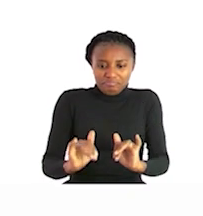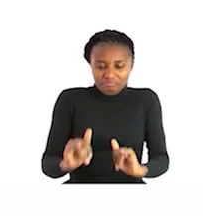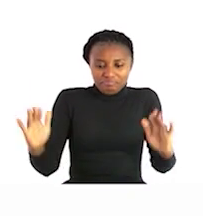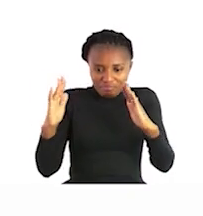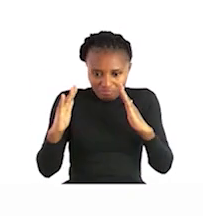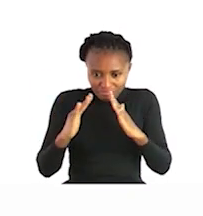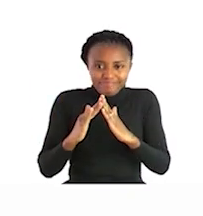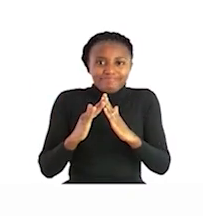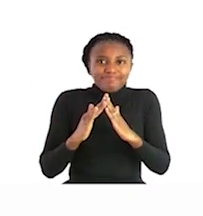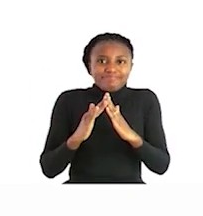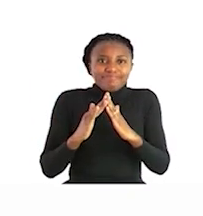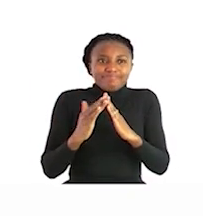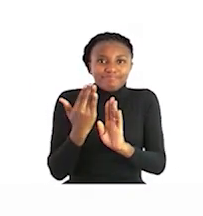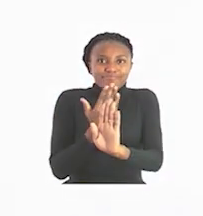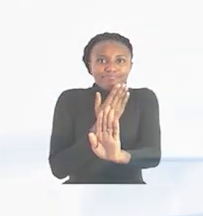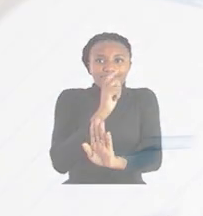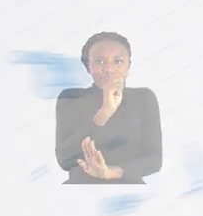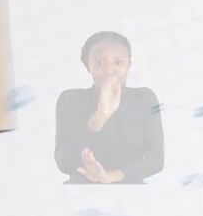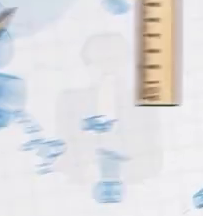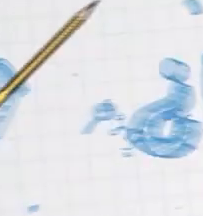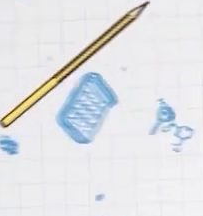have TB.